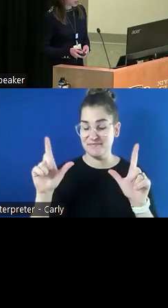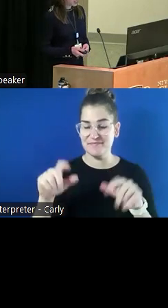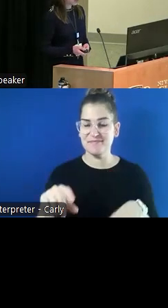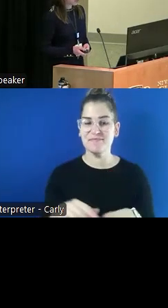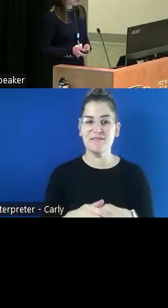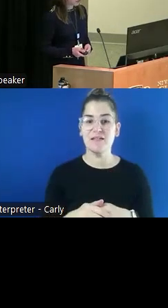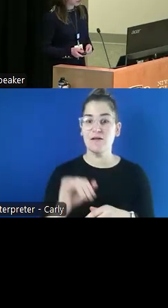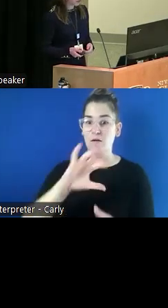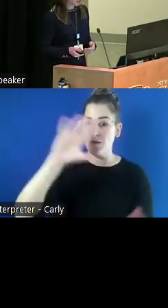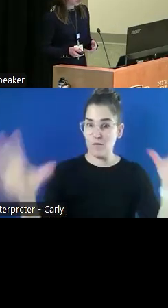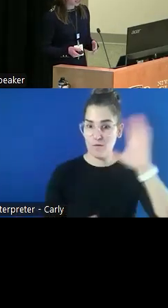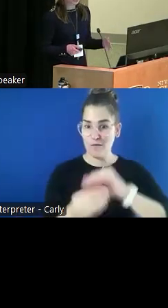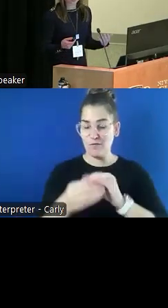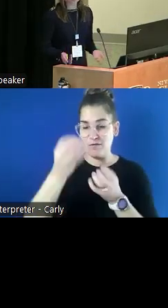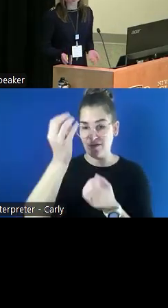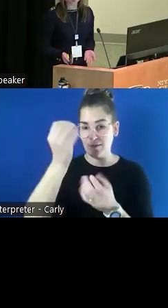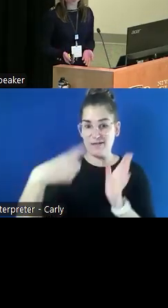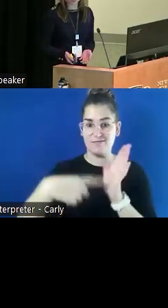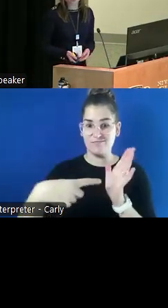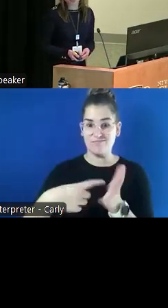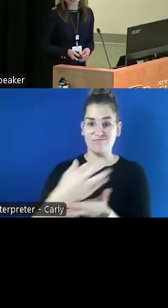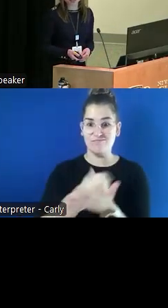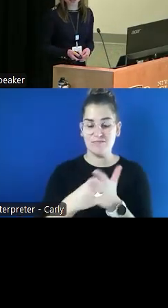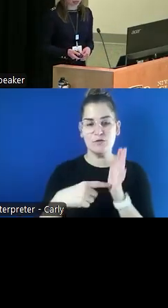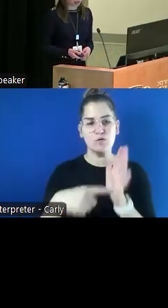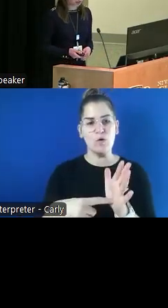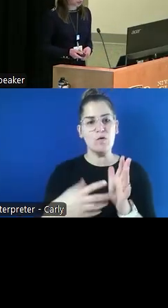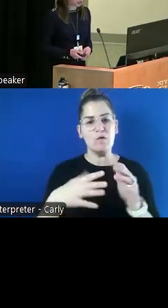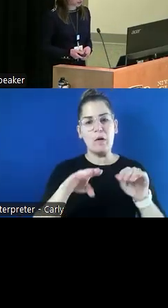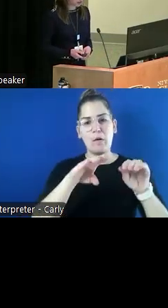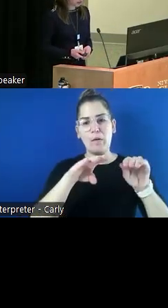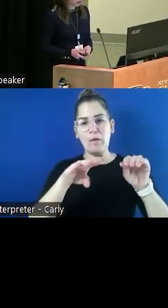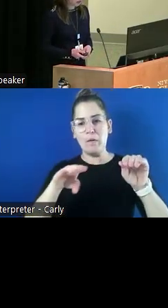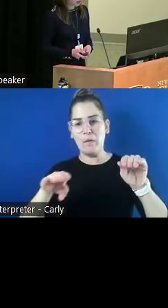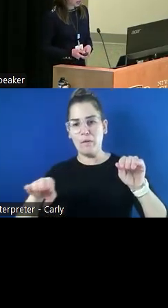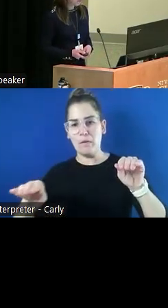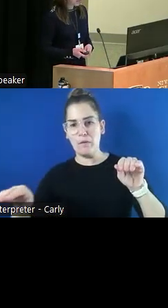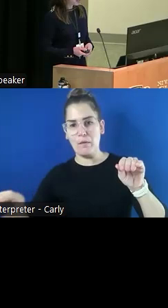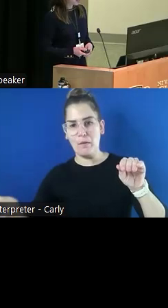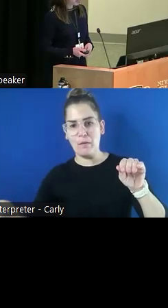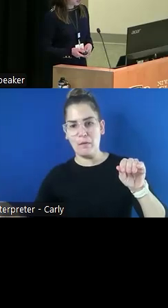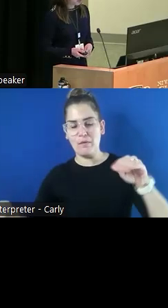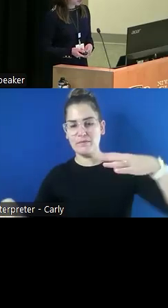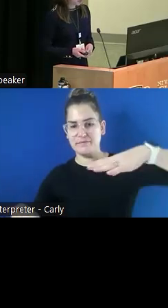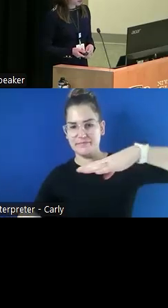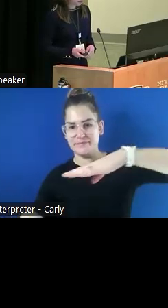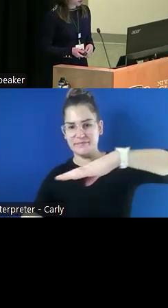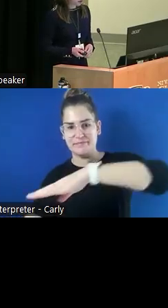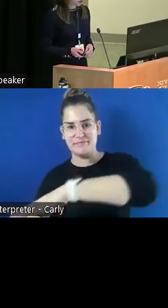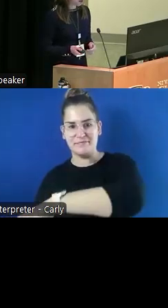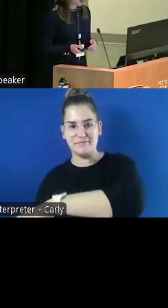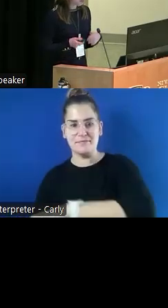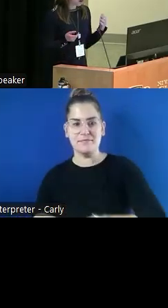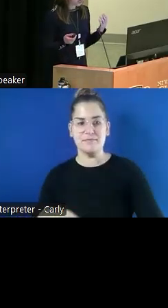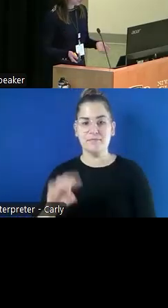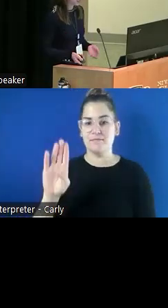the negative symptoms followed a downward curvilinear trend. At baseline,